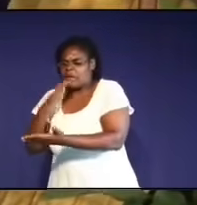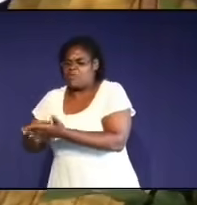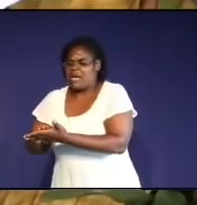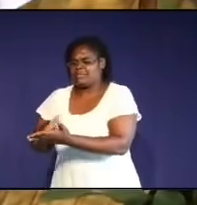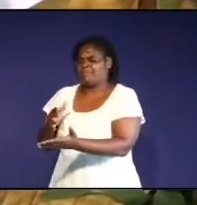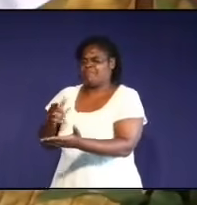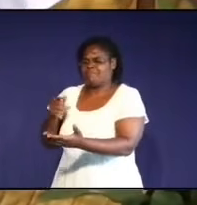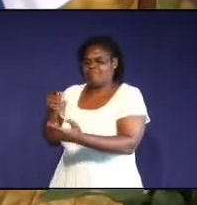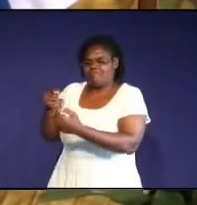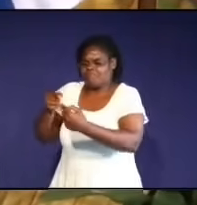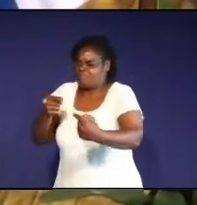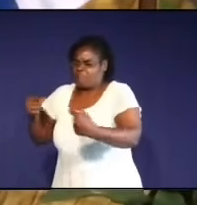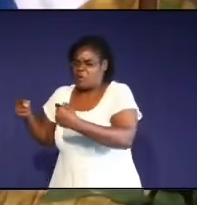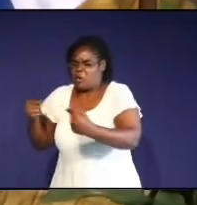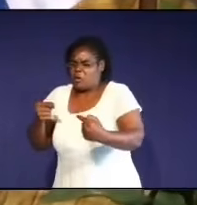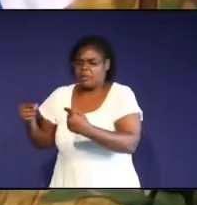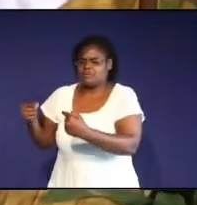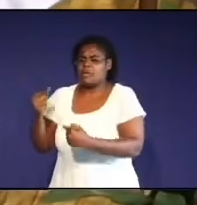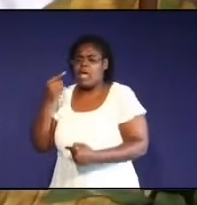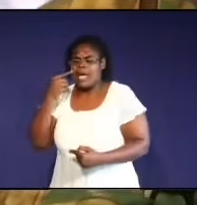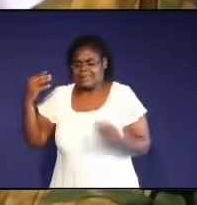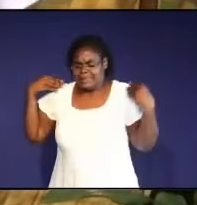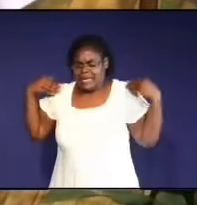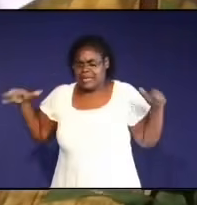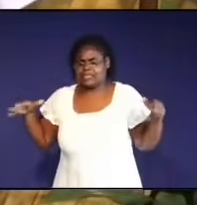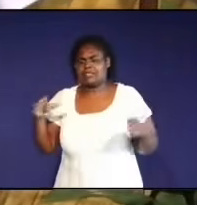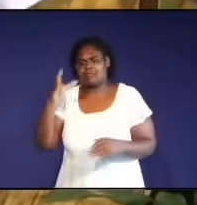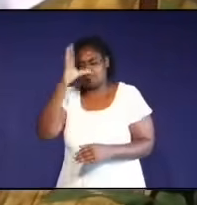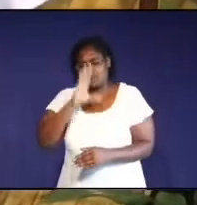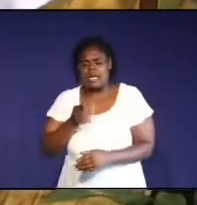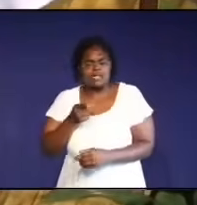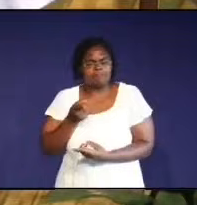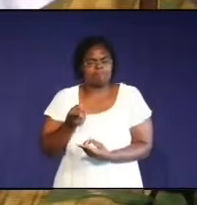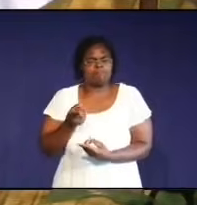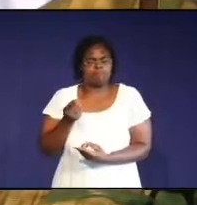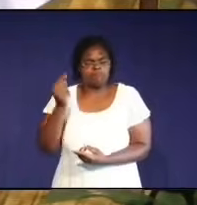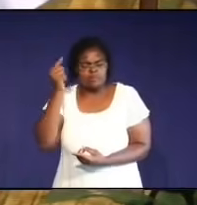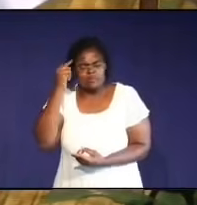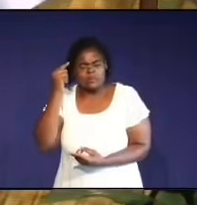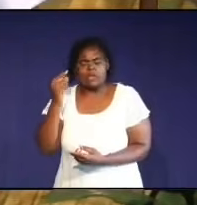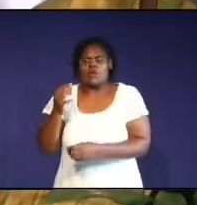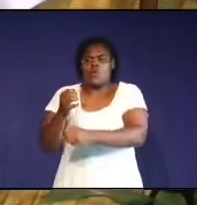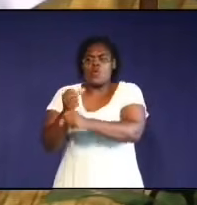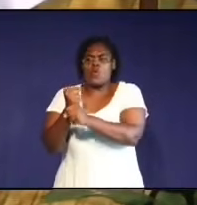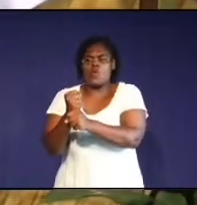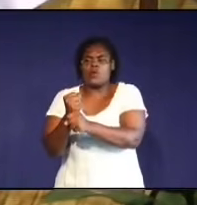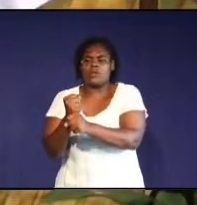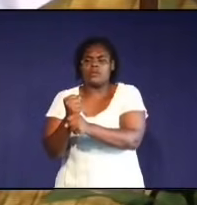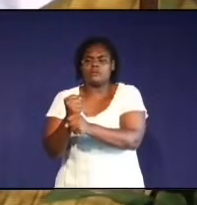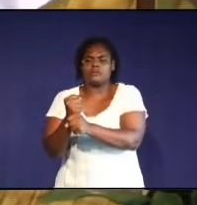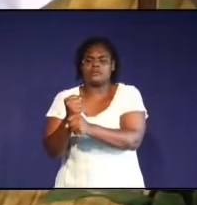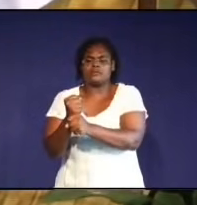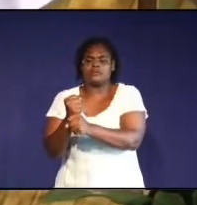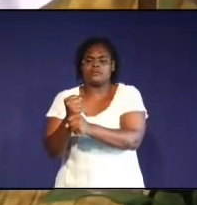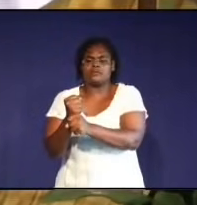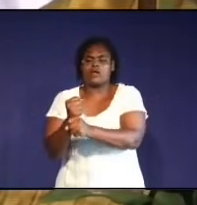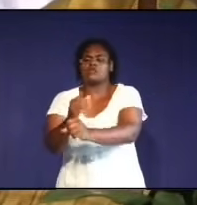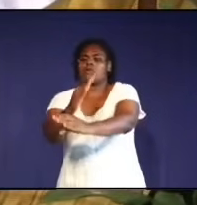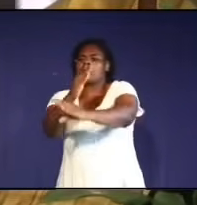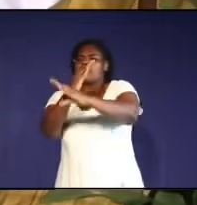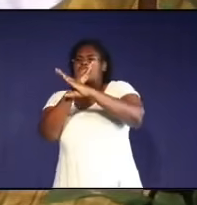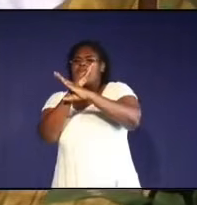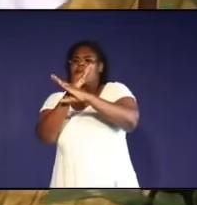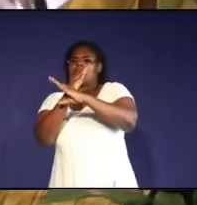God cease to hold in check the fierce winds